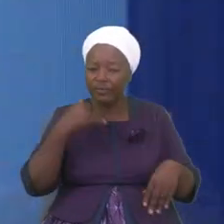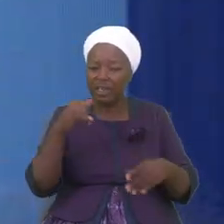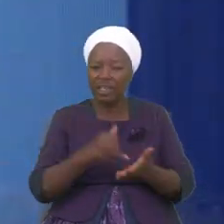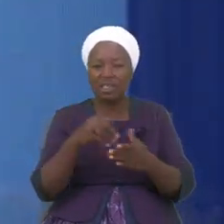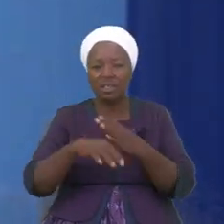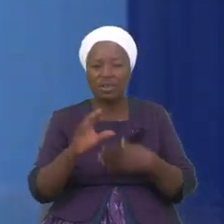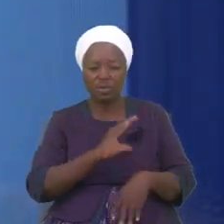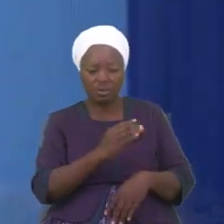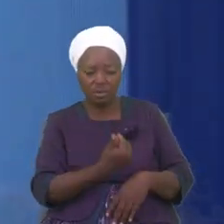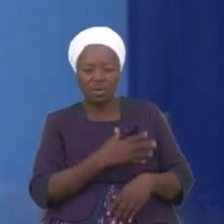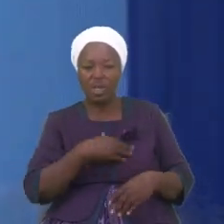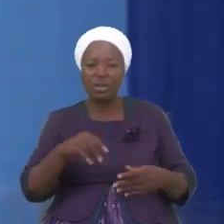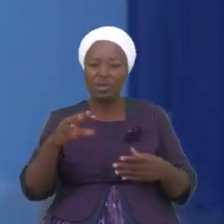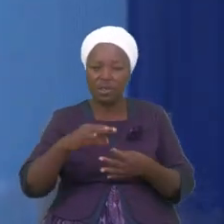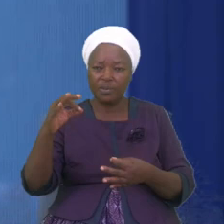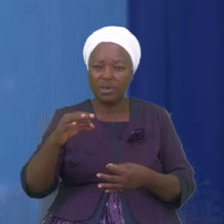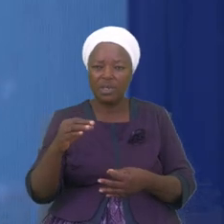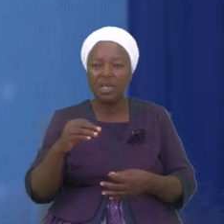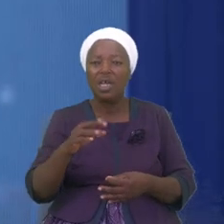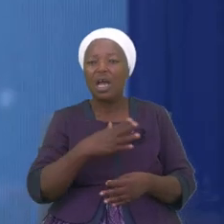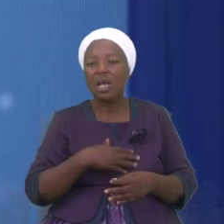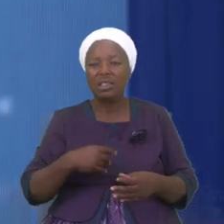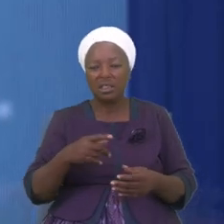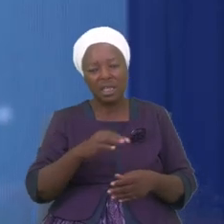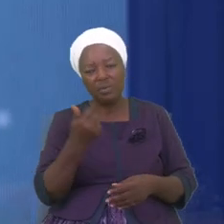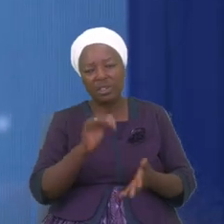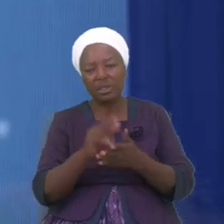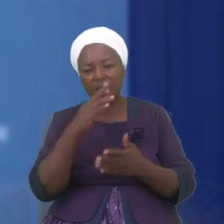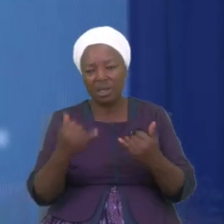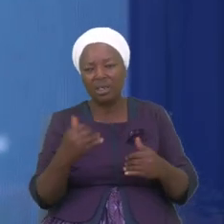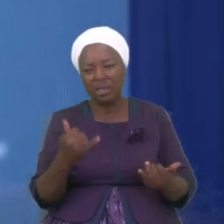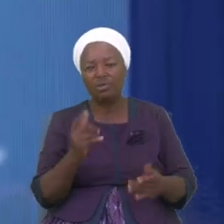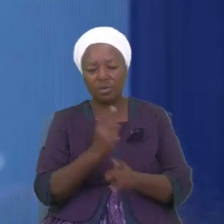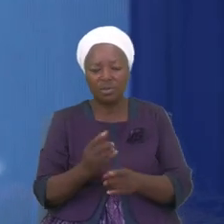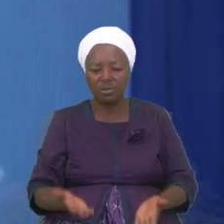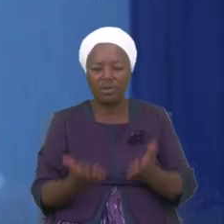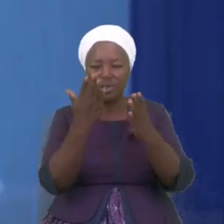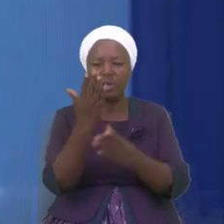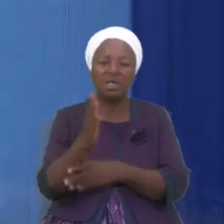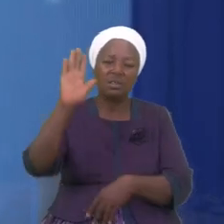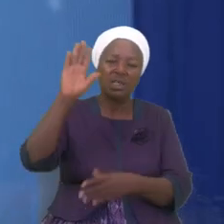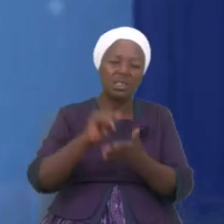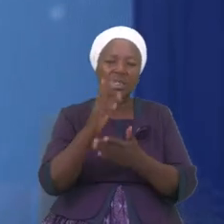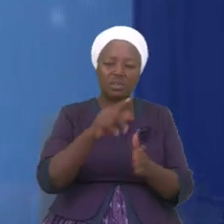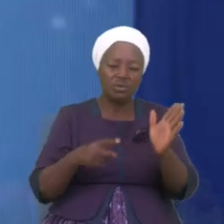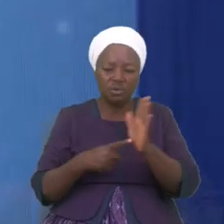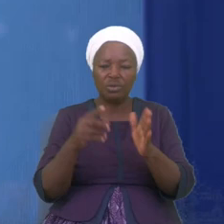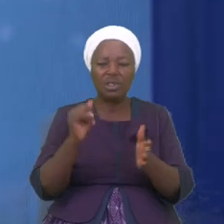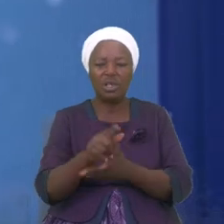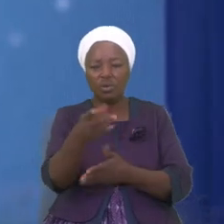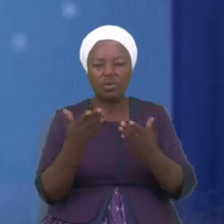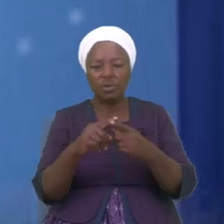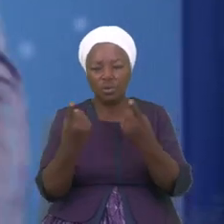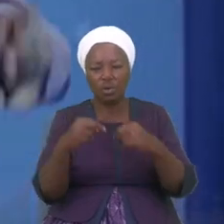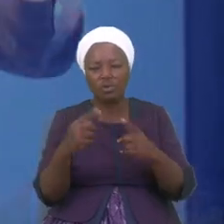character, wherever you are, just raise up your hand. That's a sign you want to come to Christ.